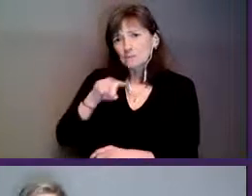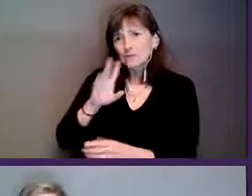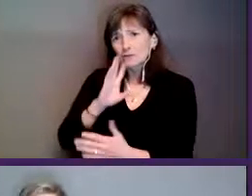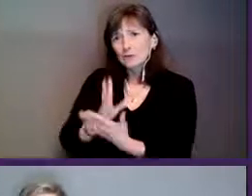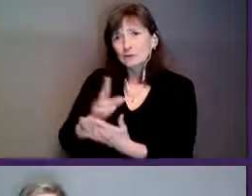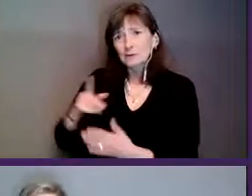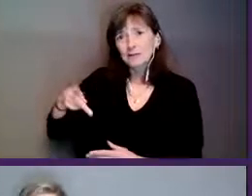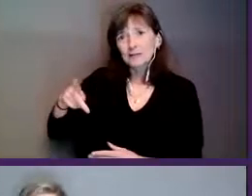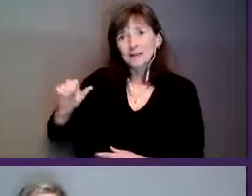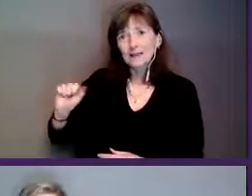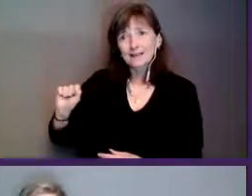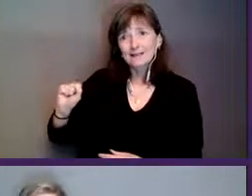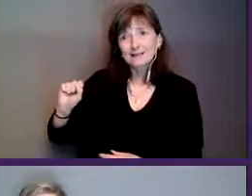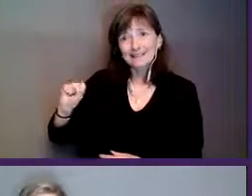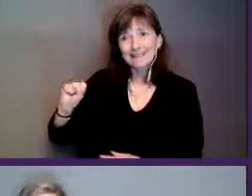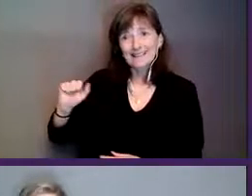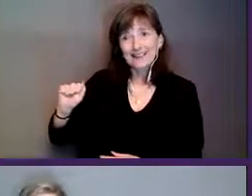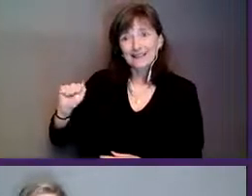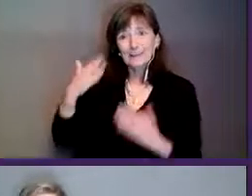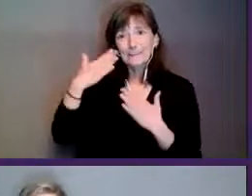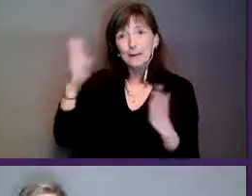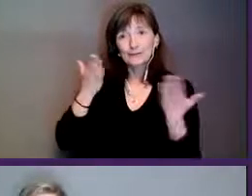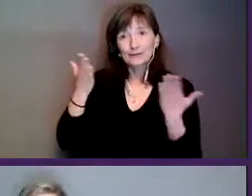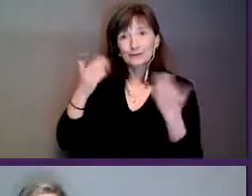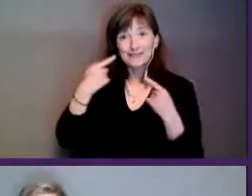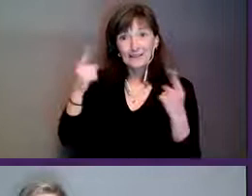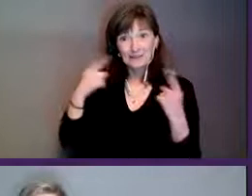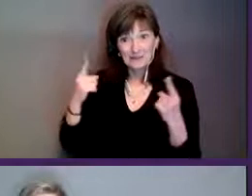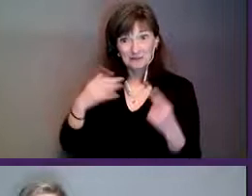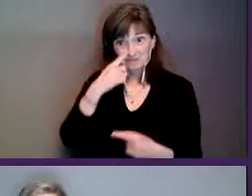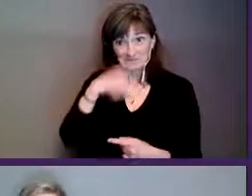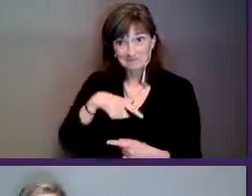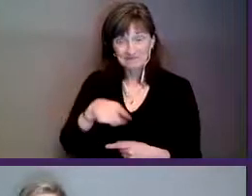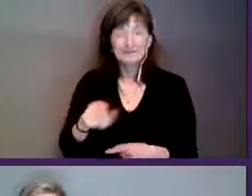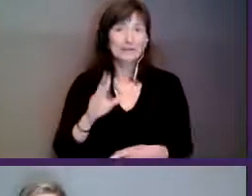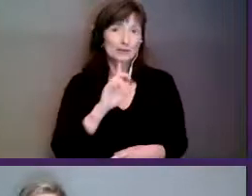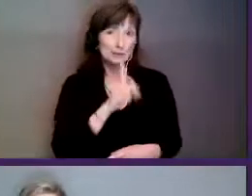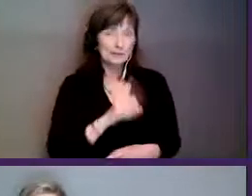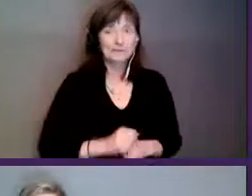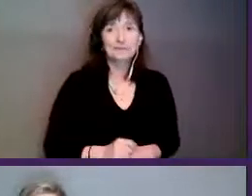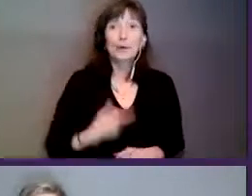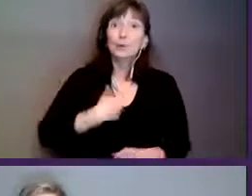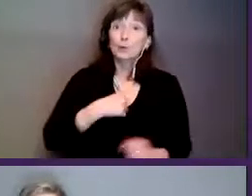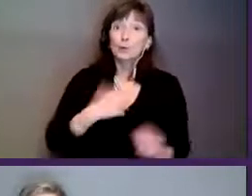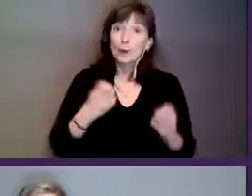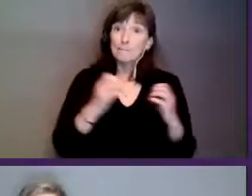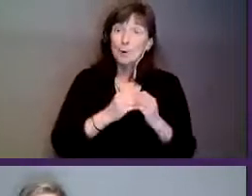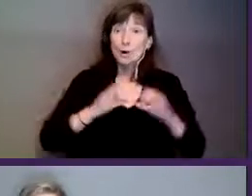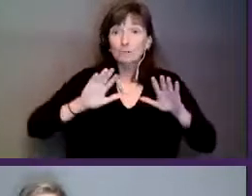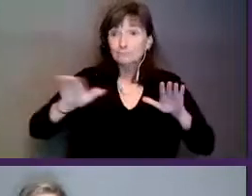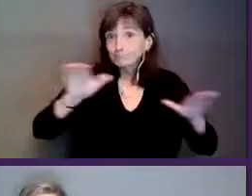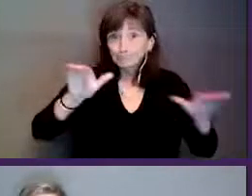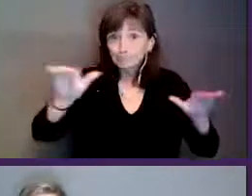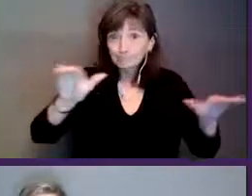announcements that we created? Sure. So, to raise awareness about the podcast and about